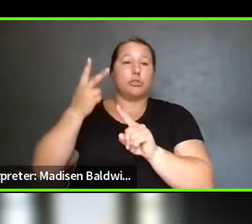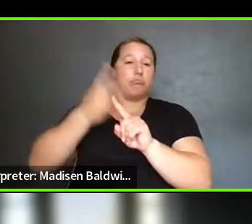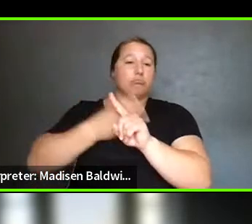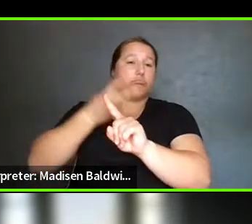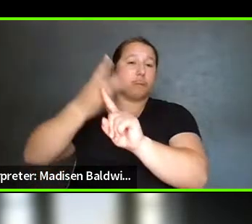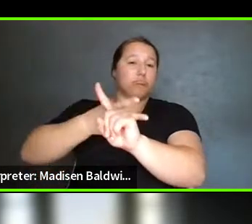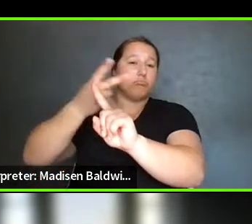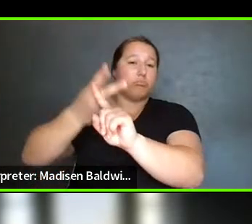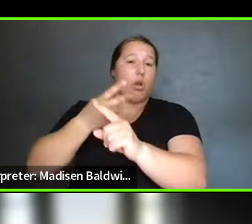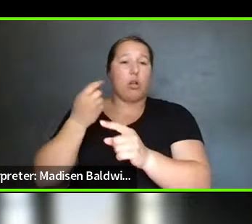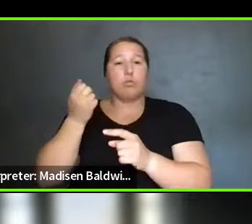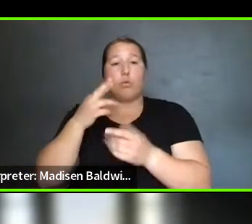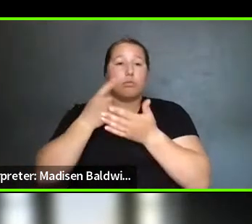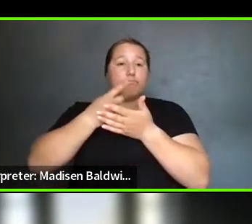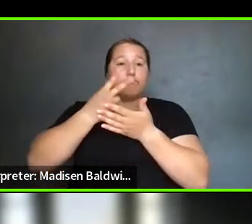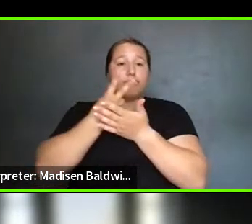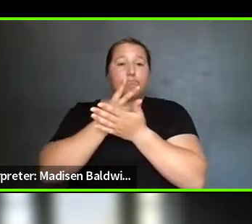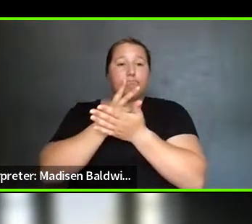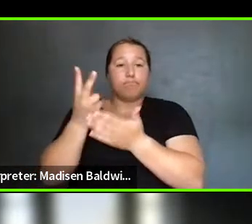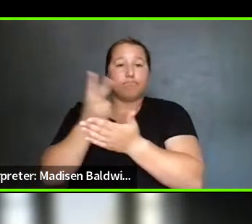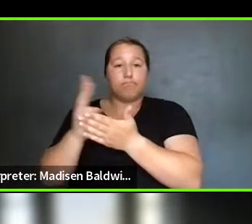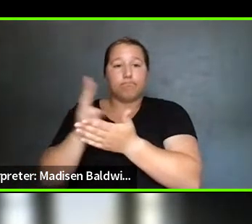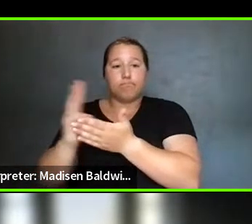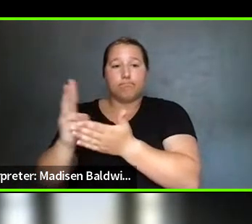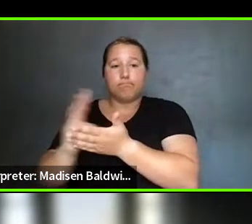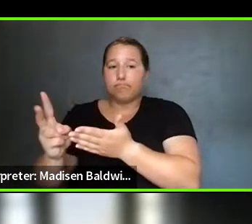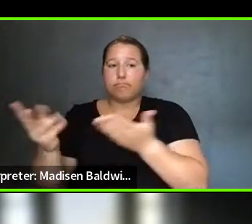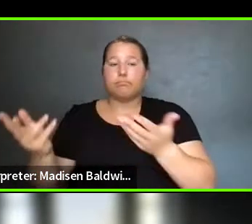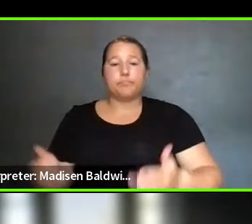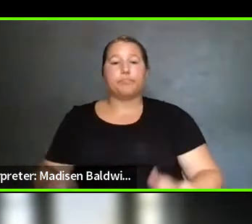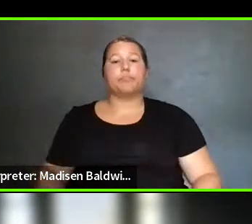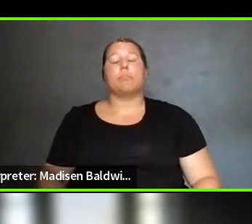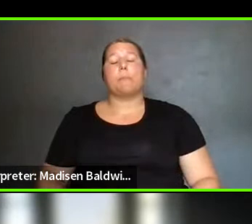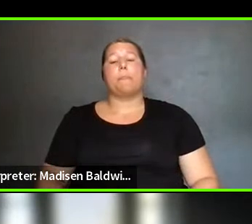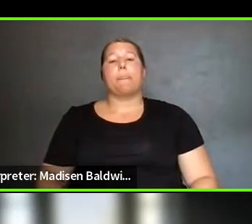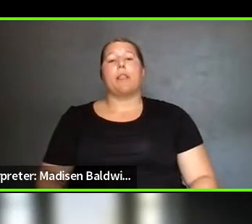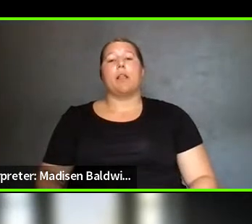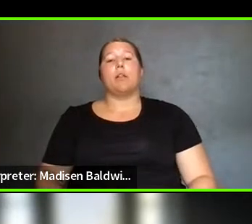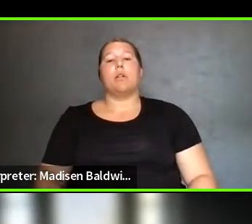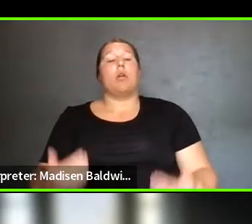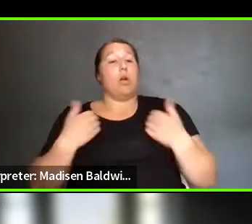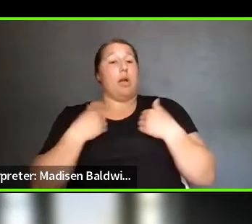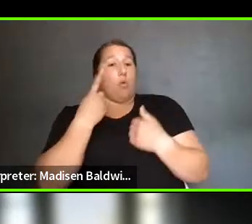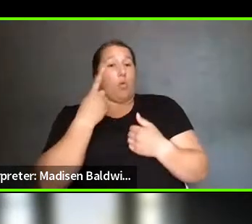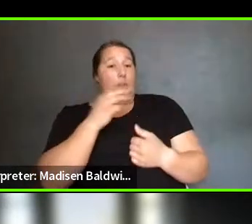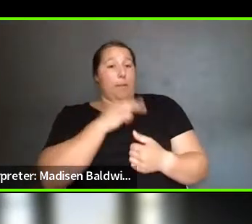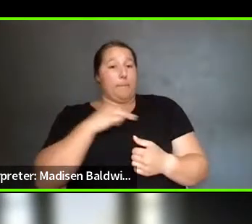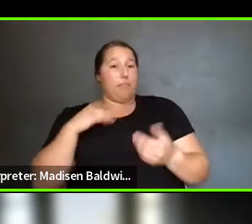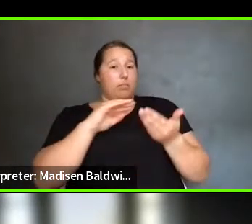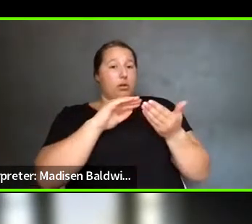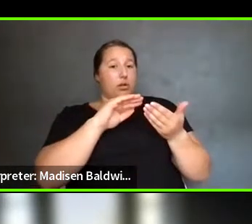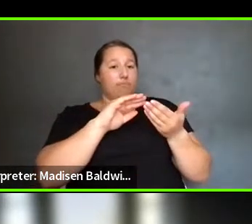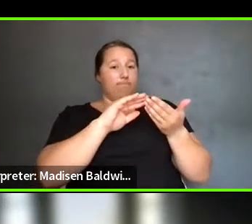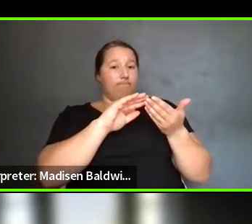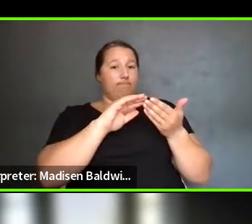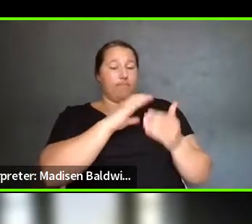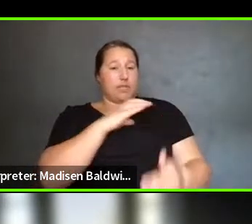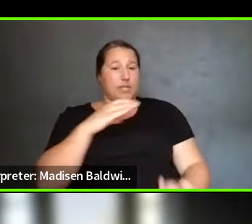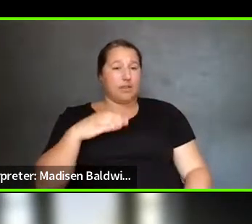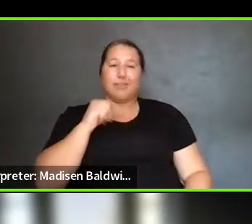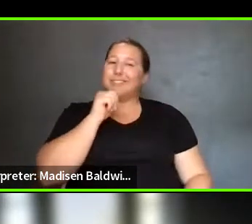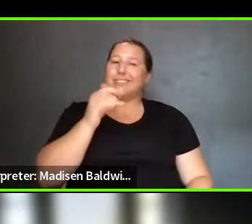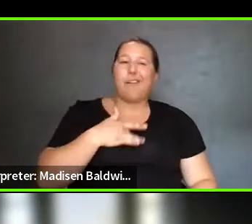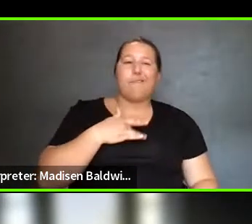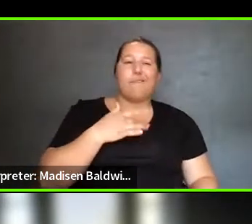need to do to get better at our work. There was one member of the community who did not feel connected to any of these